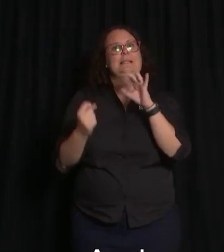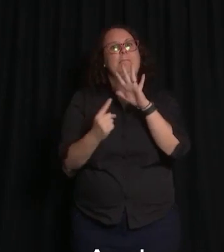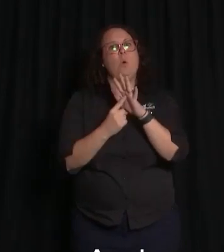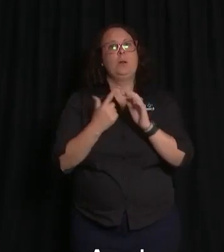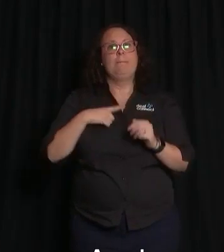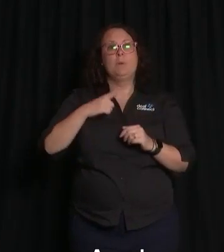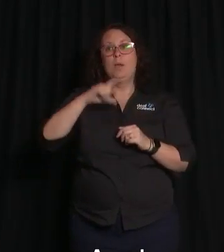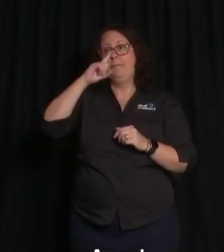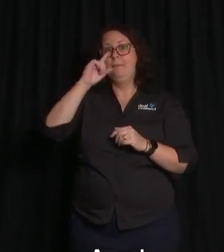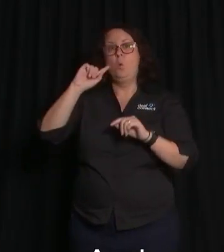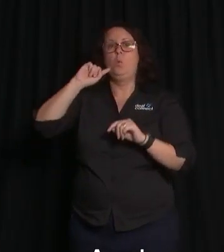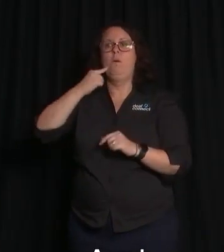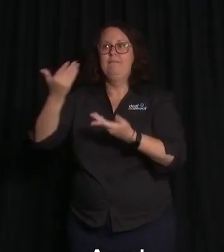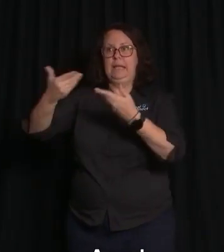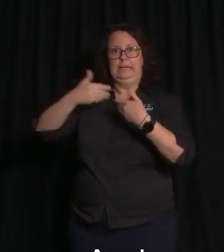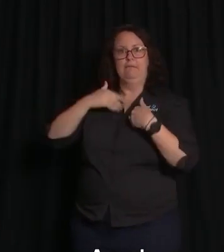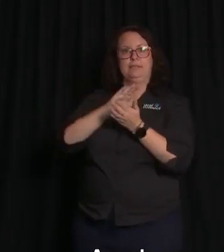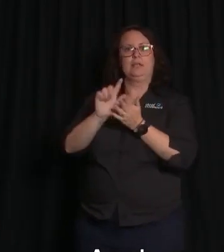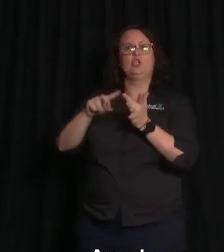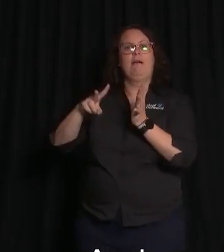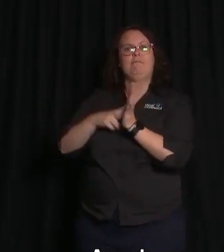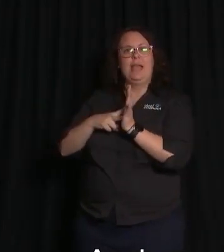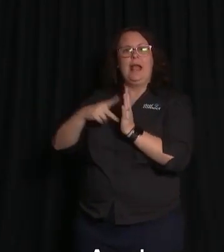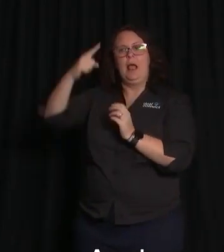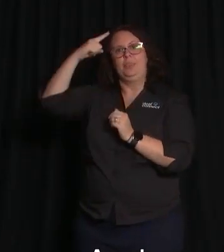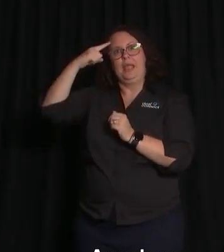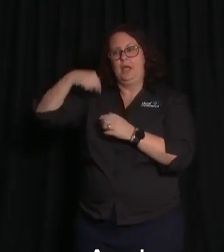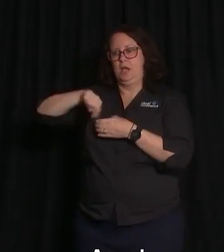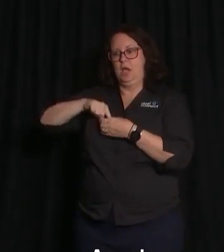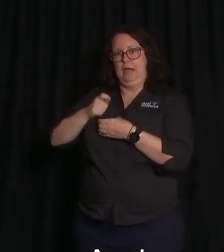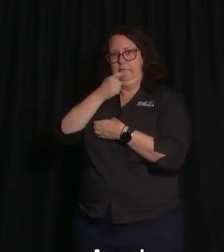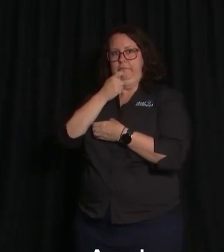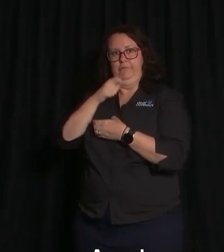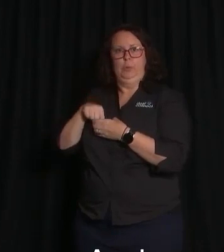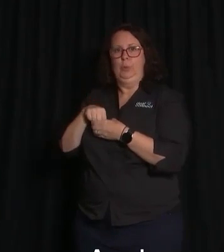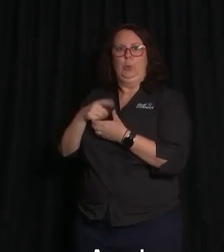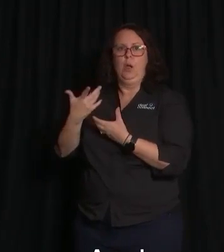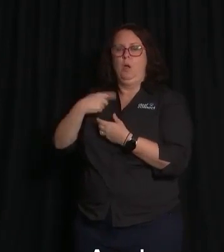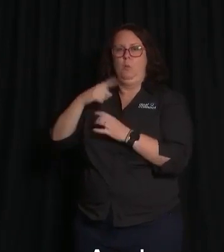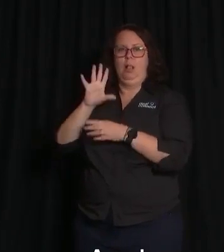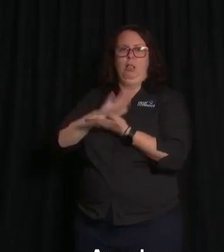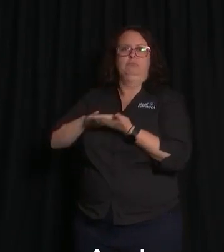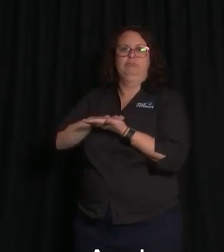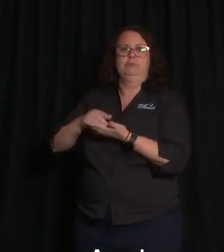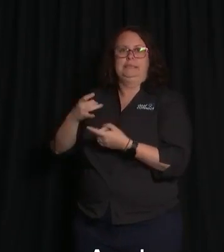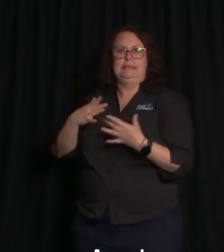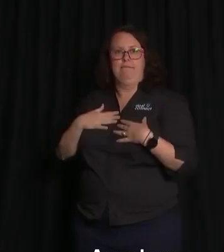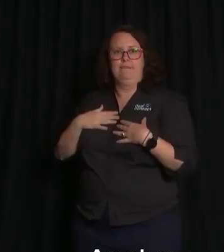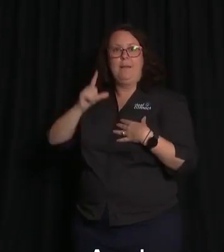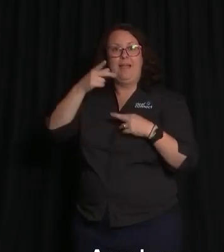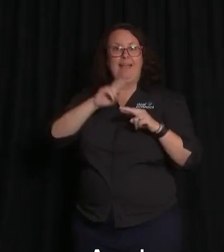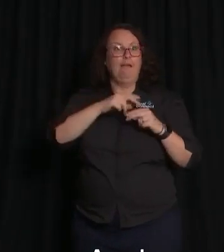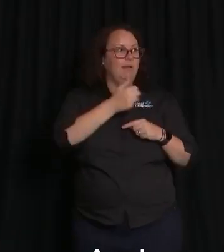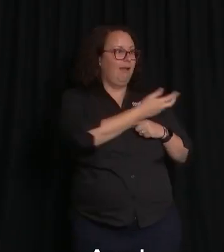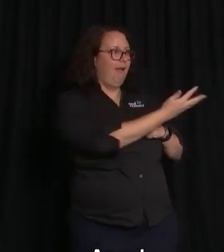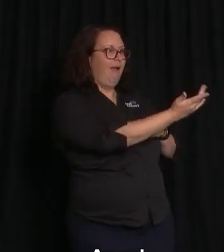they know that our collective power is greater than the sum of our parts, because they know our collective They know that the power can only be realised when we all stand